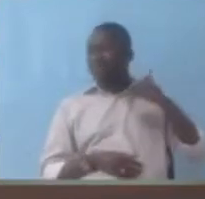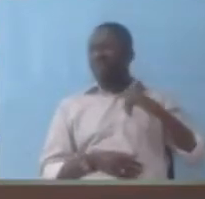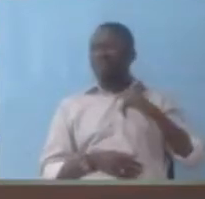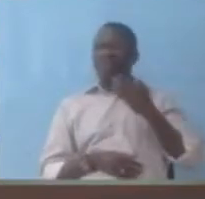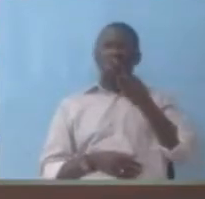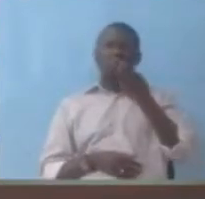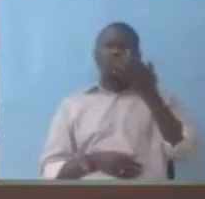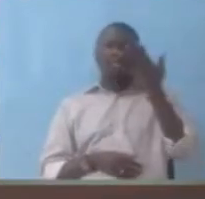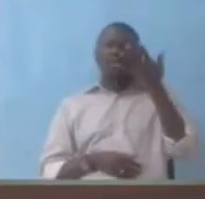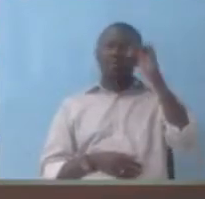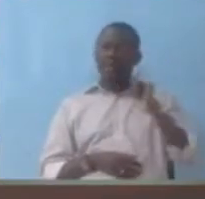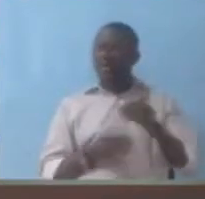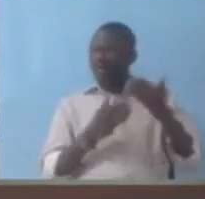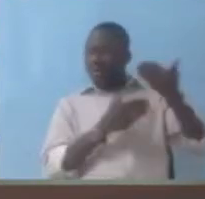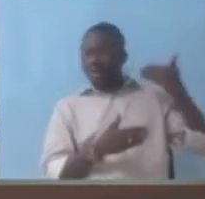questions.